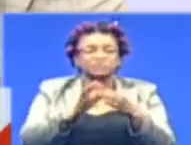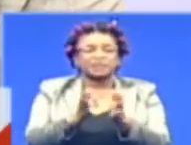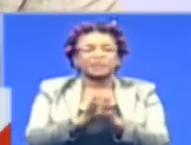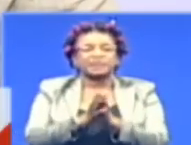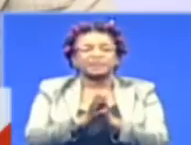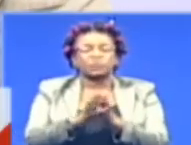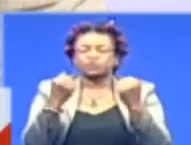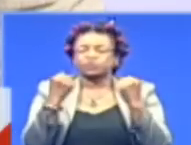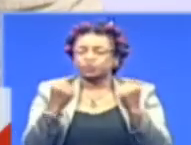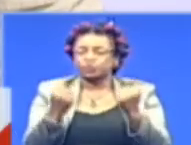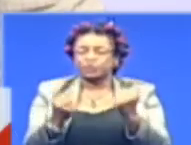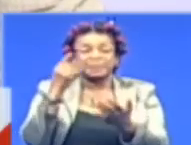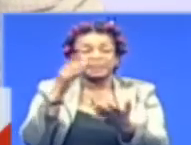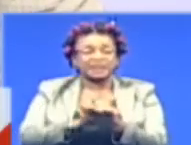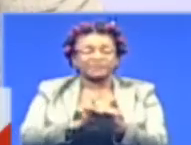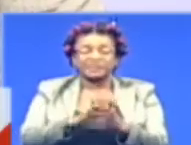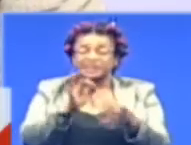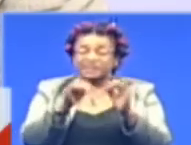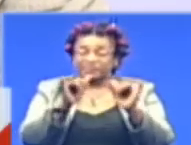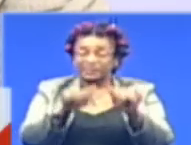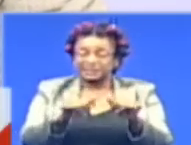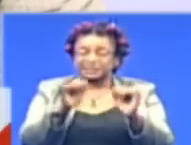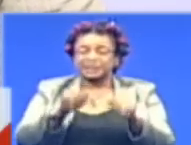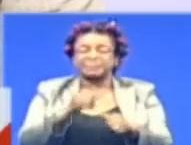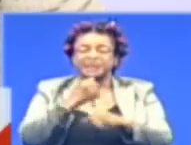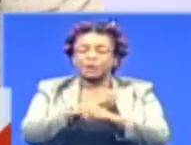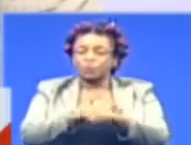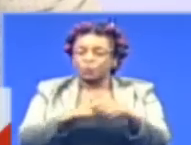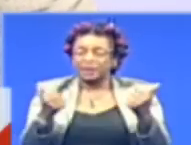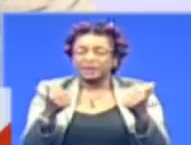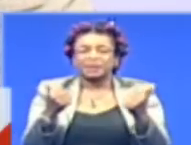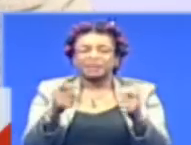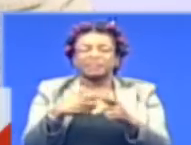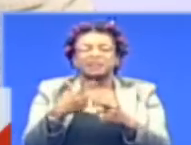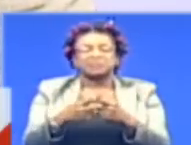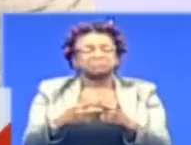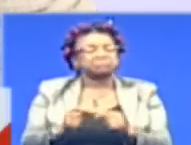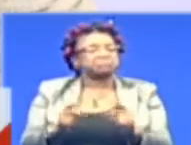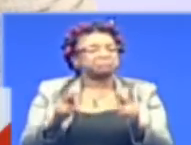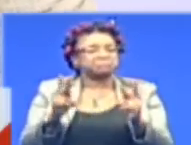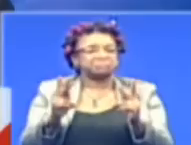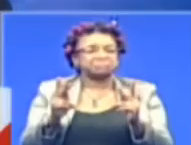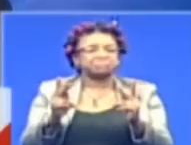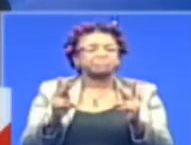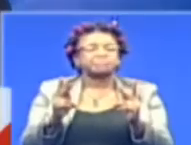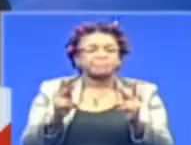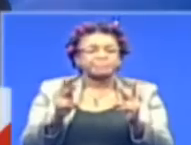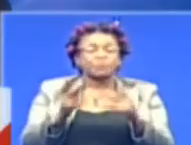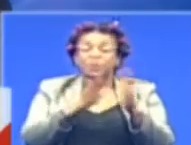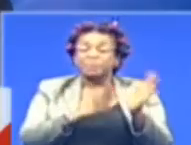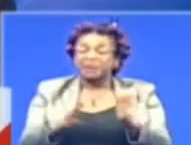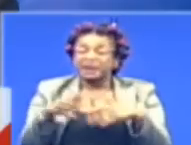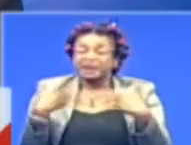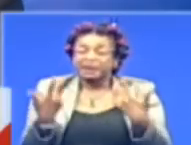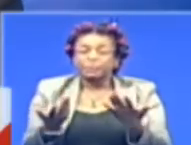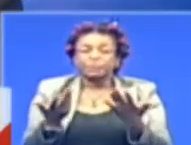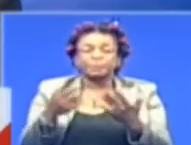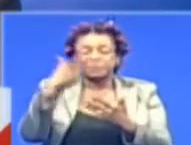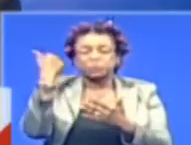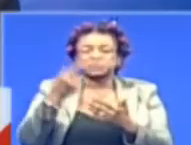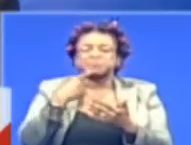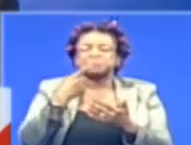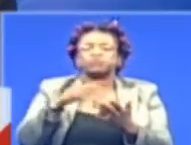strongly believe this thing can be properly be done if it is anchored in the presidency. How do you intend to turn the tables? Because many people are saying it's too little too late. We're